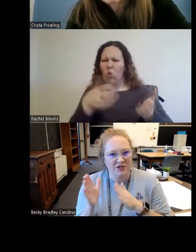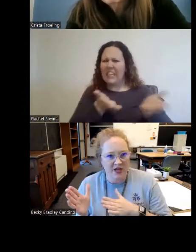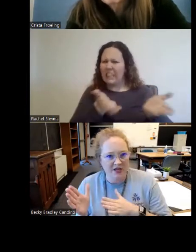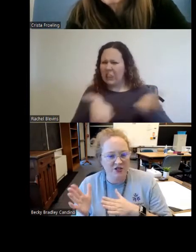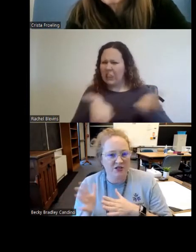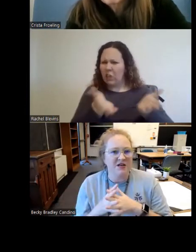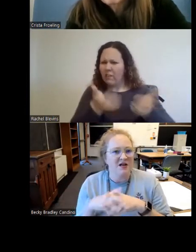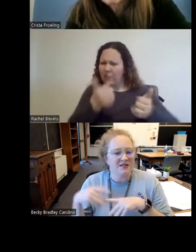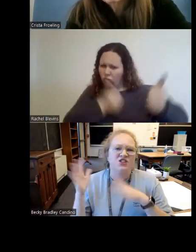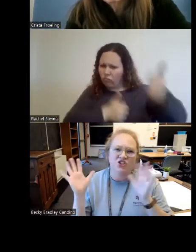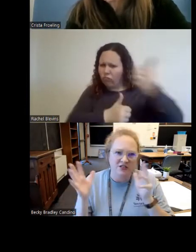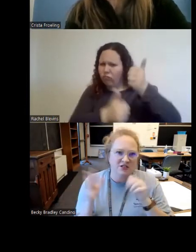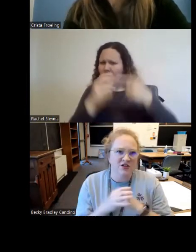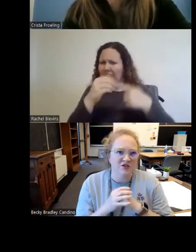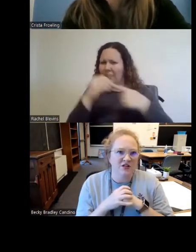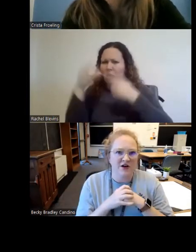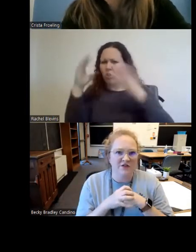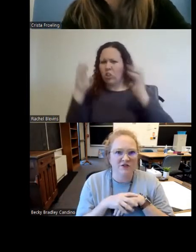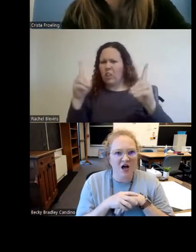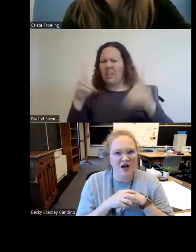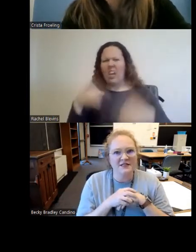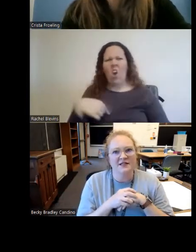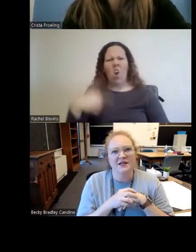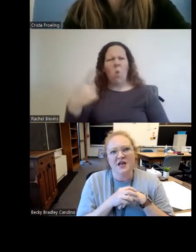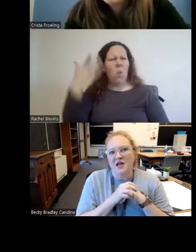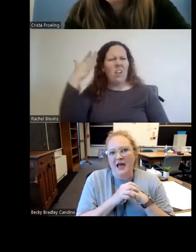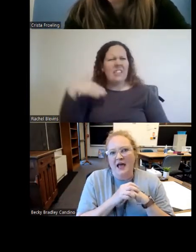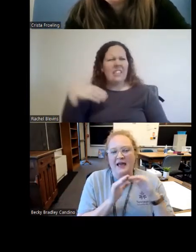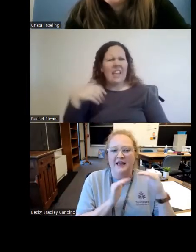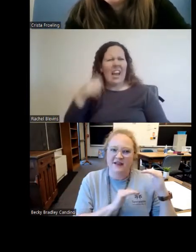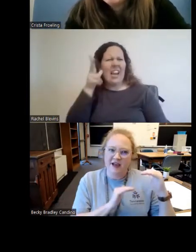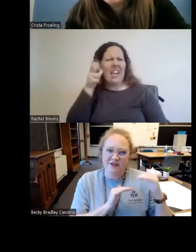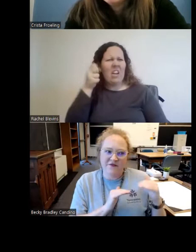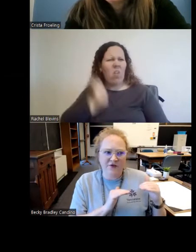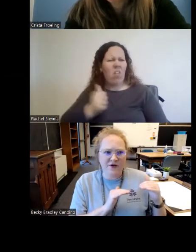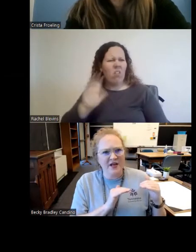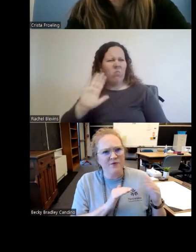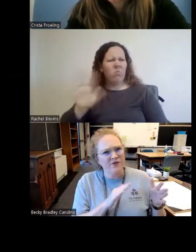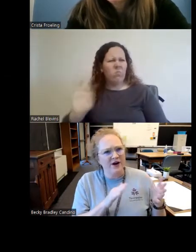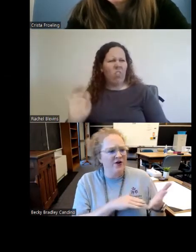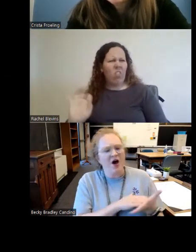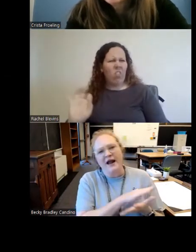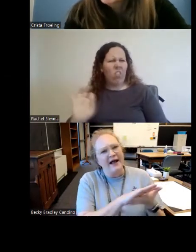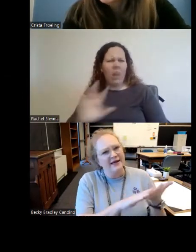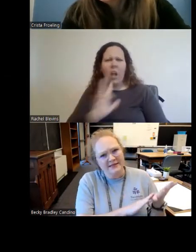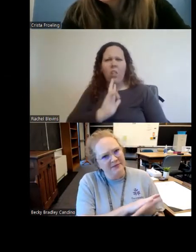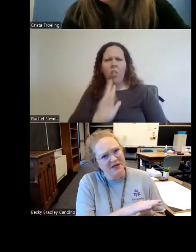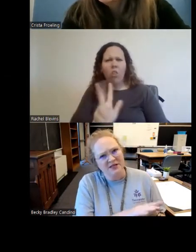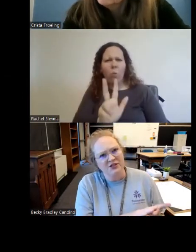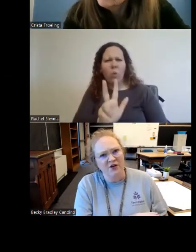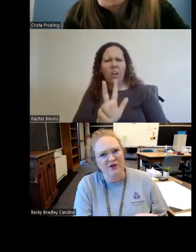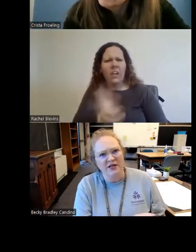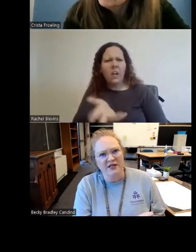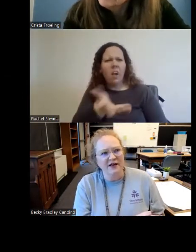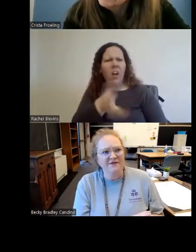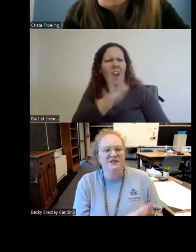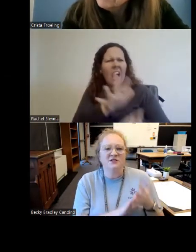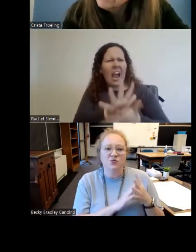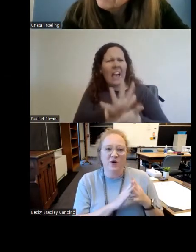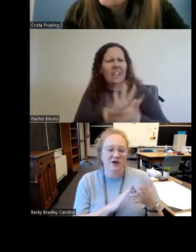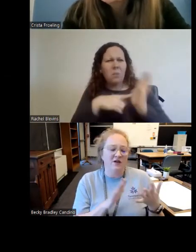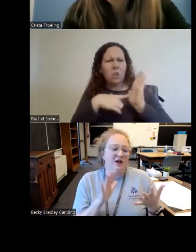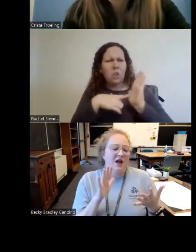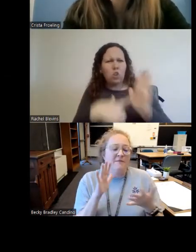special education because it's just a unilateral loss. And at the age of 3, well, they're not academically showing any